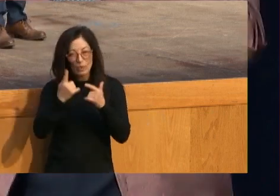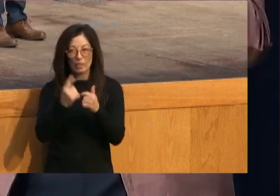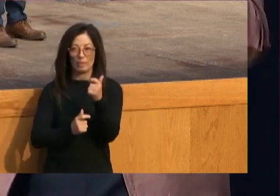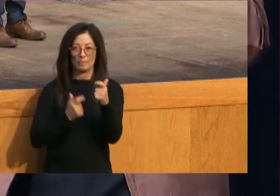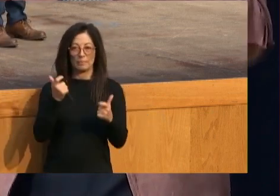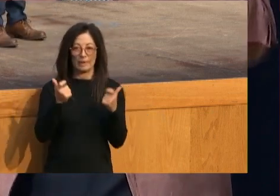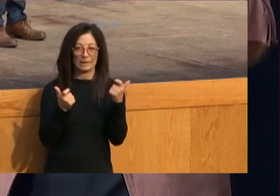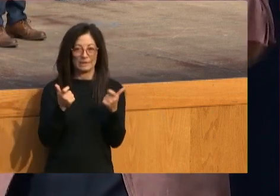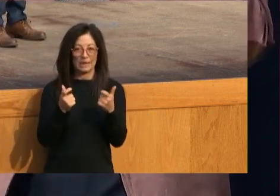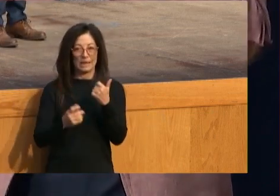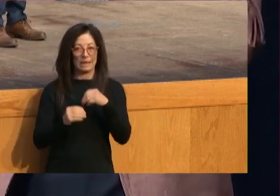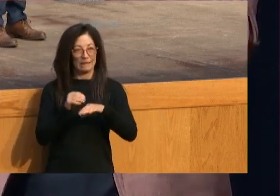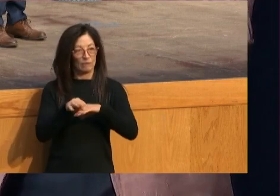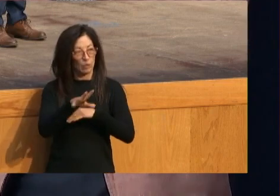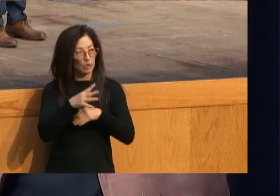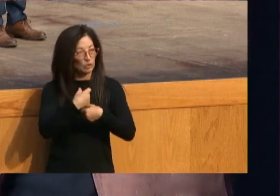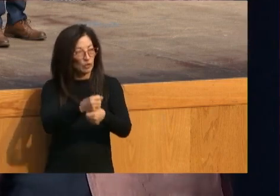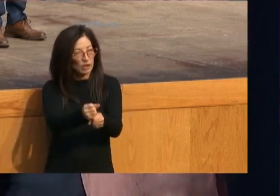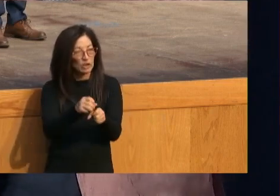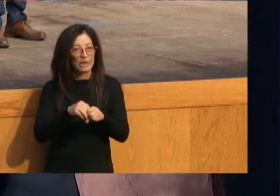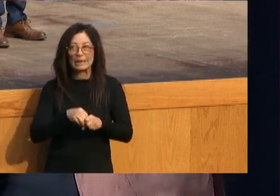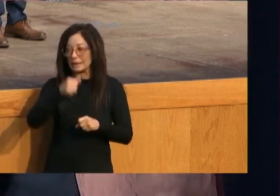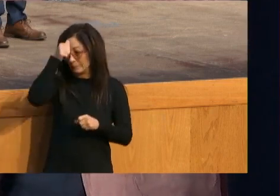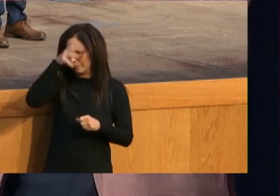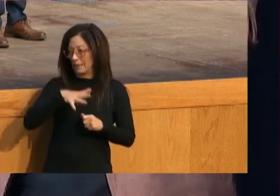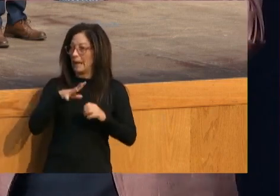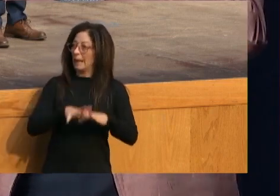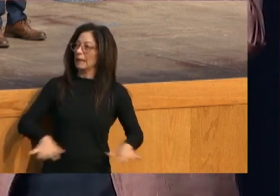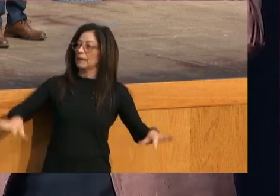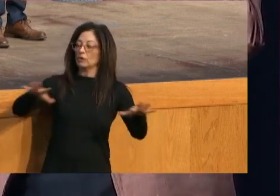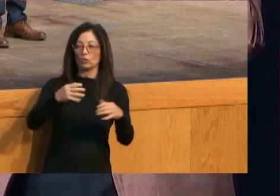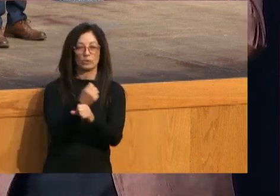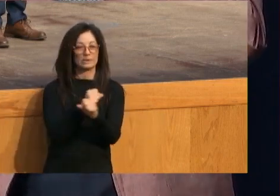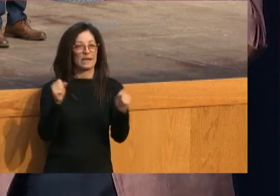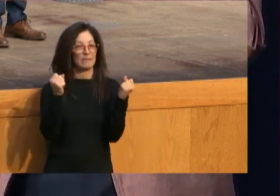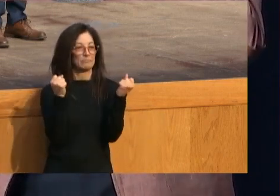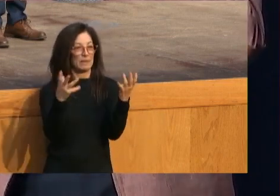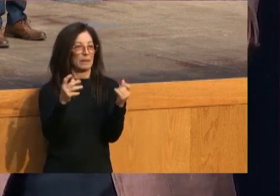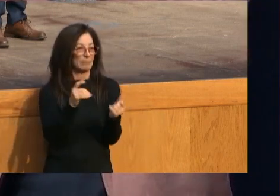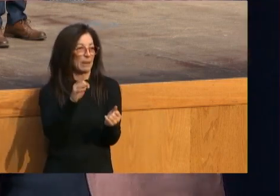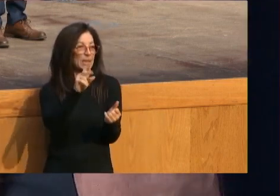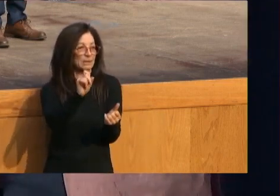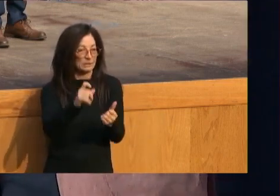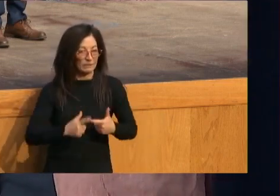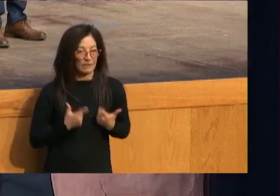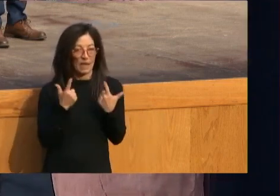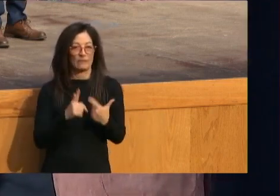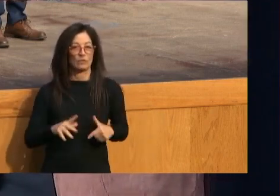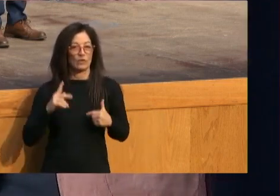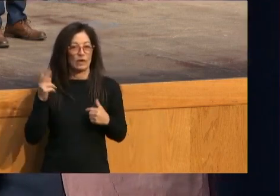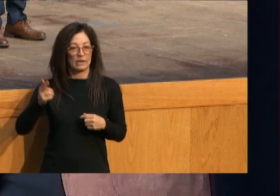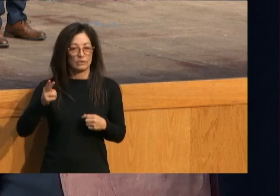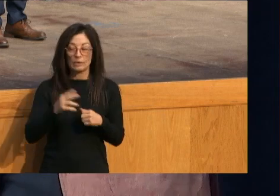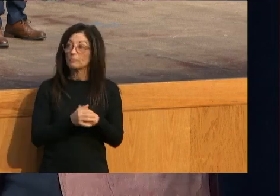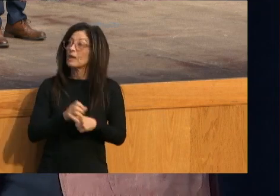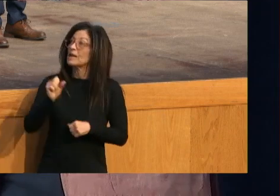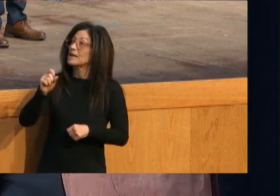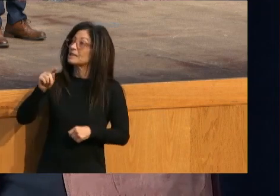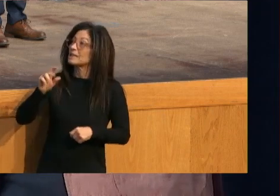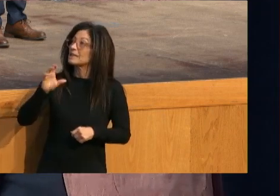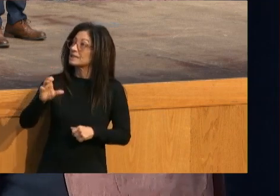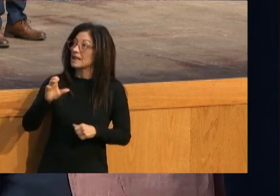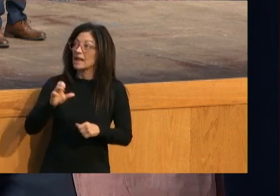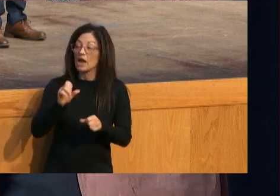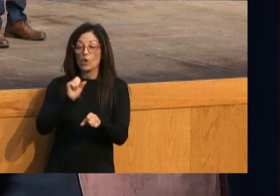influential creations in mankind and save millions of lives over the course of history. STC Health specifically, we work in